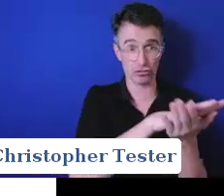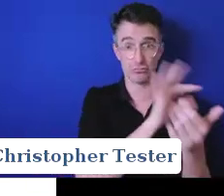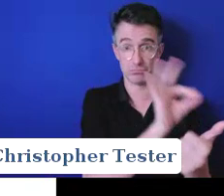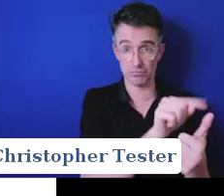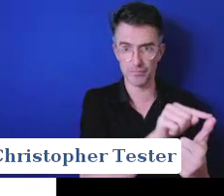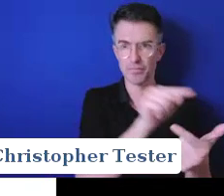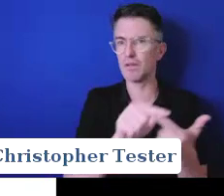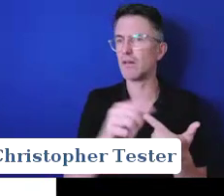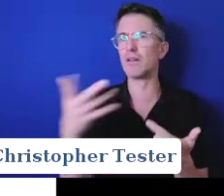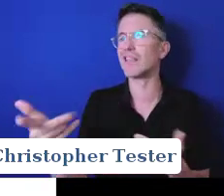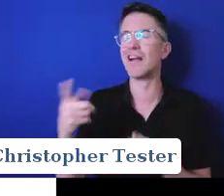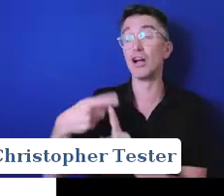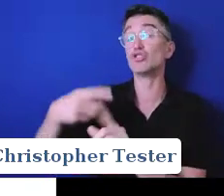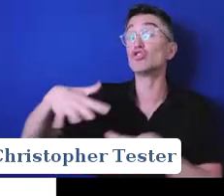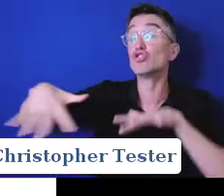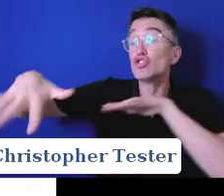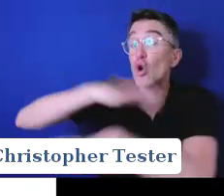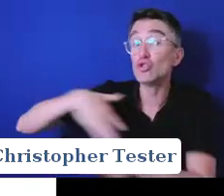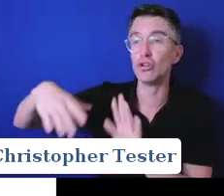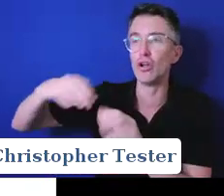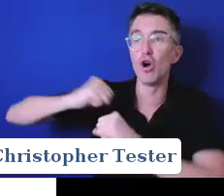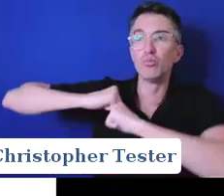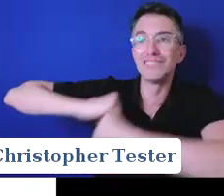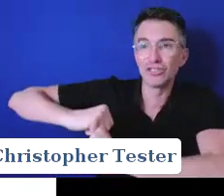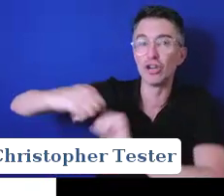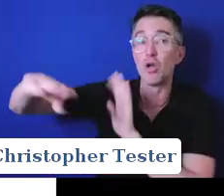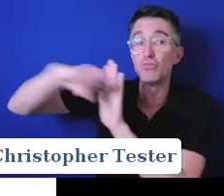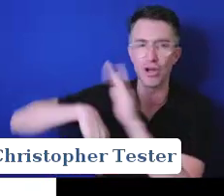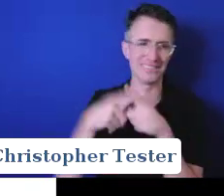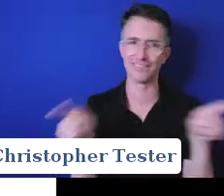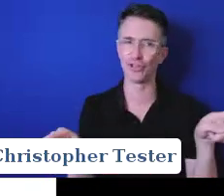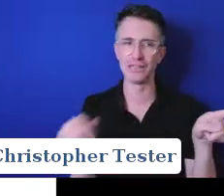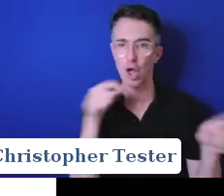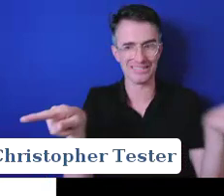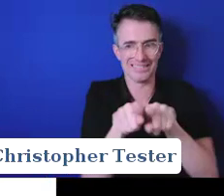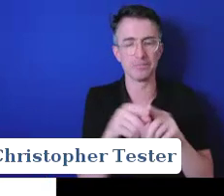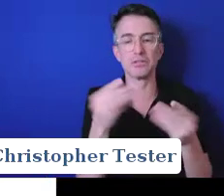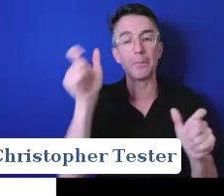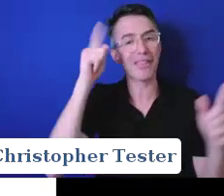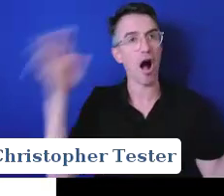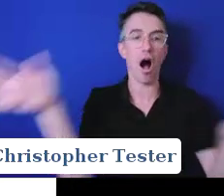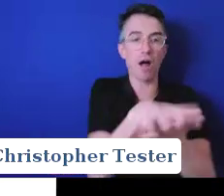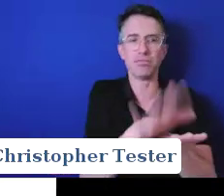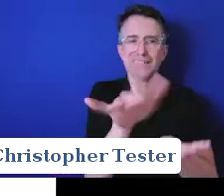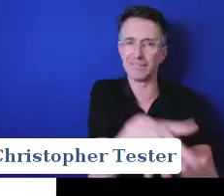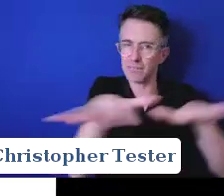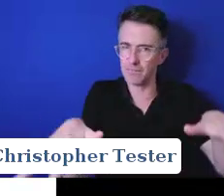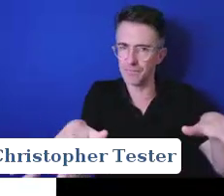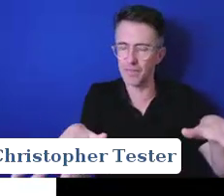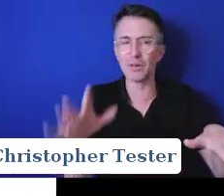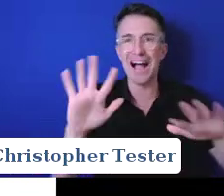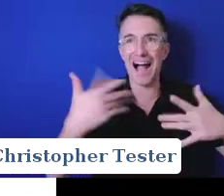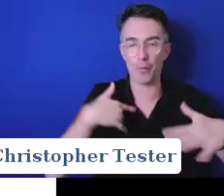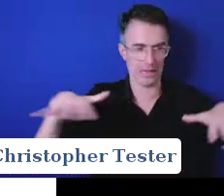those linkages could be further improved. And interoperability with other